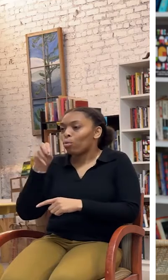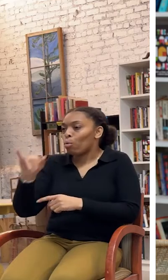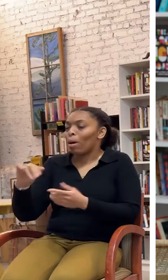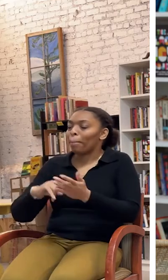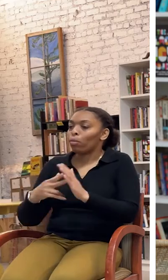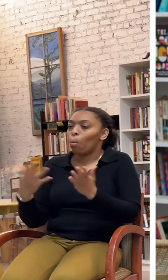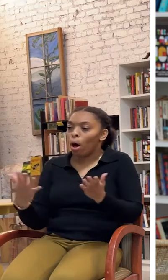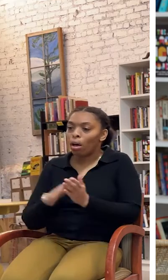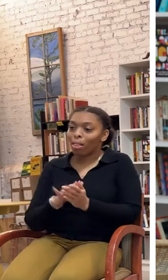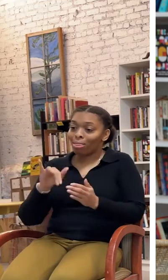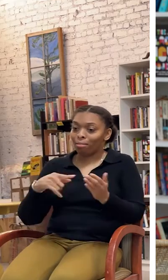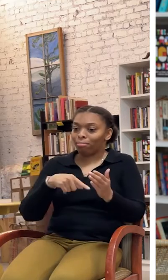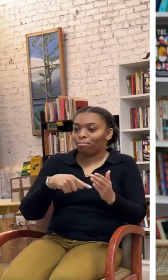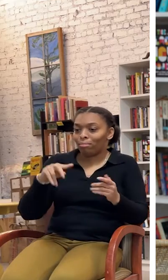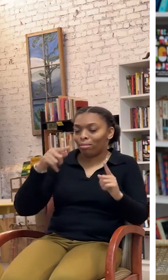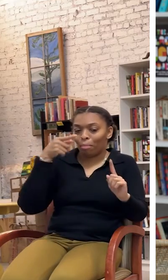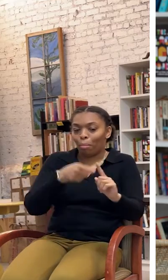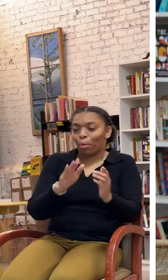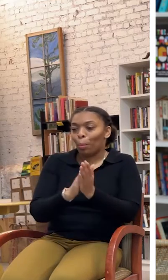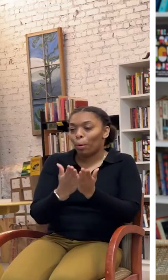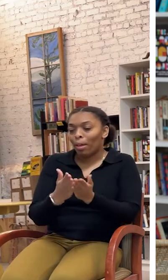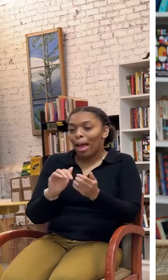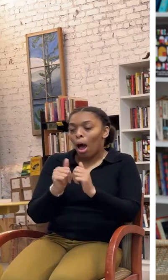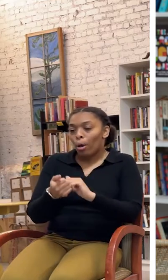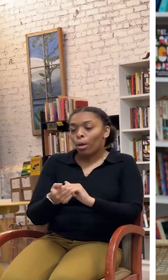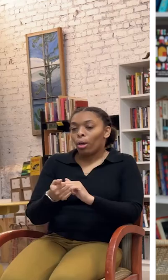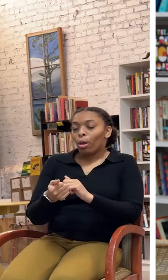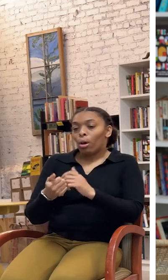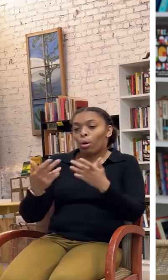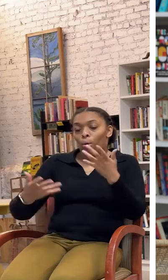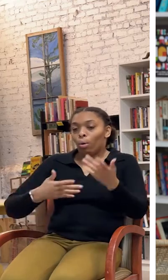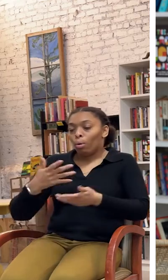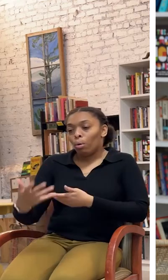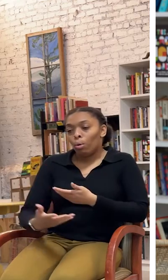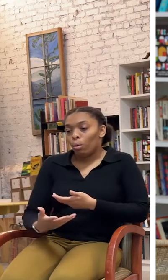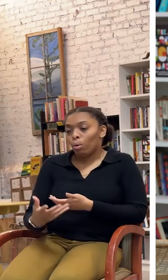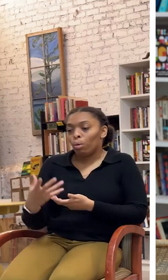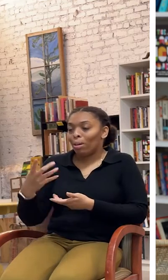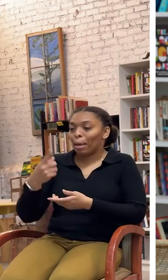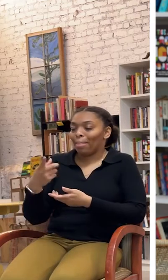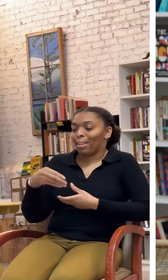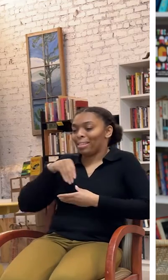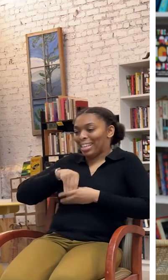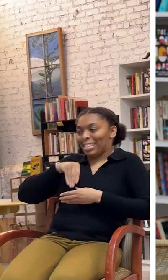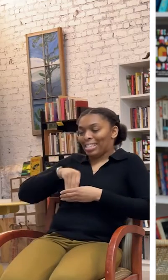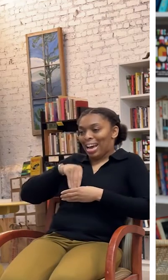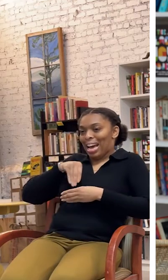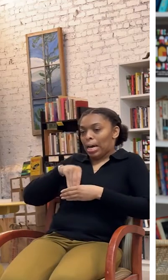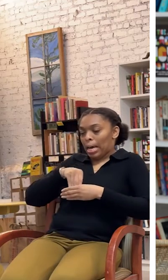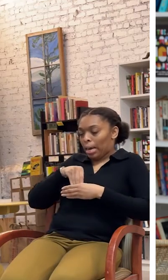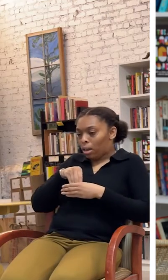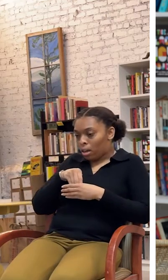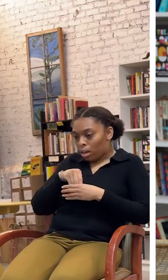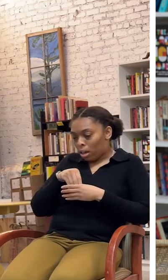wrong? Like this book is about like, how do you make that something that's on the inside of you, like that young